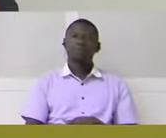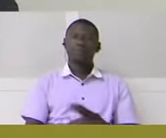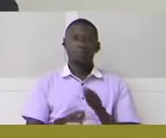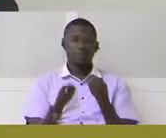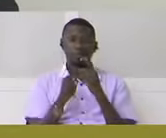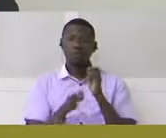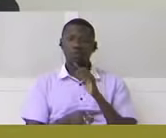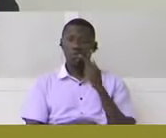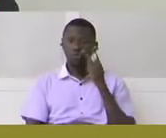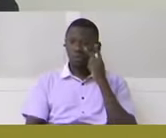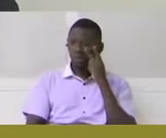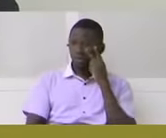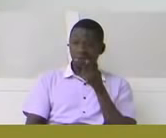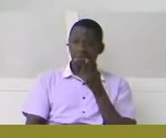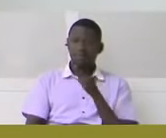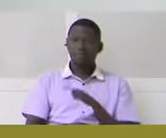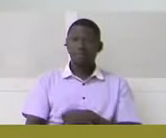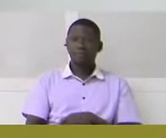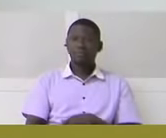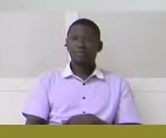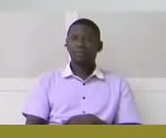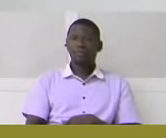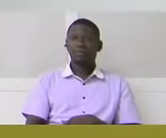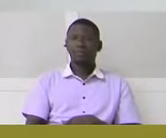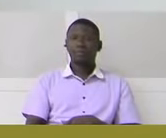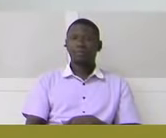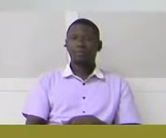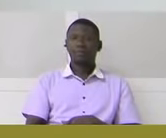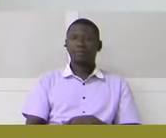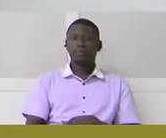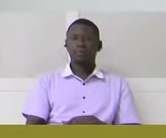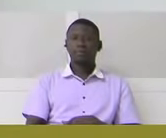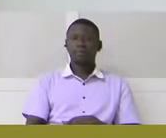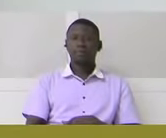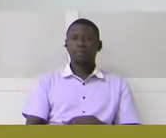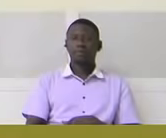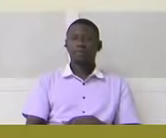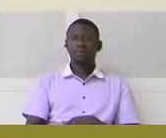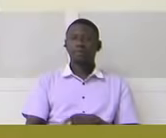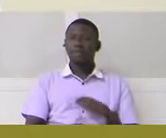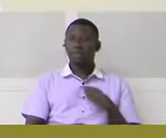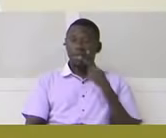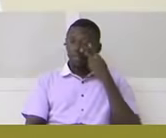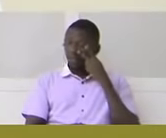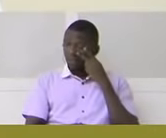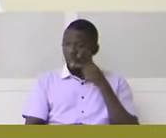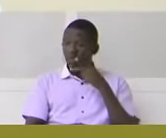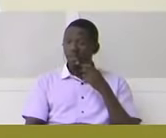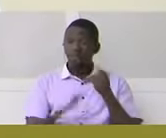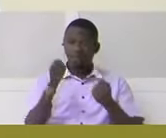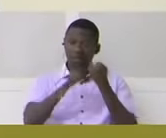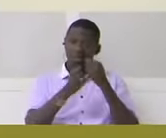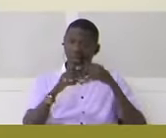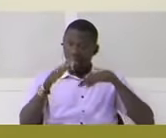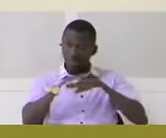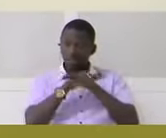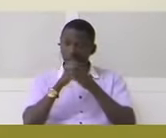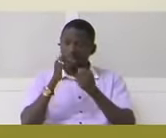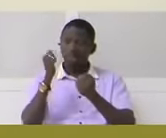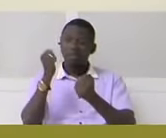Tell us what you witnessed. Seeing the car inside the shop doesn't mean that I should know the damages that it